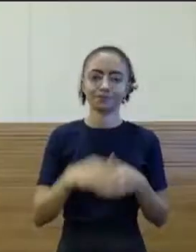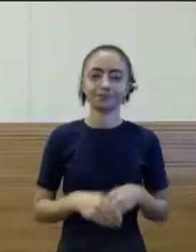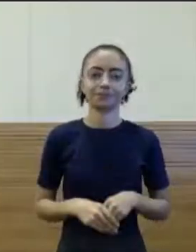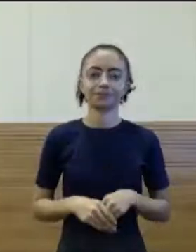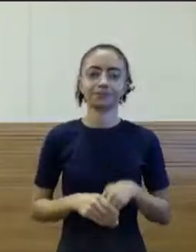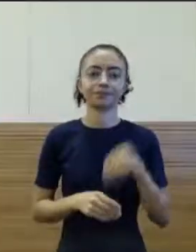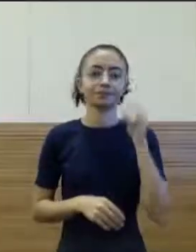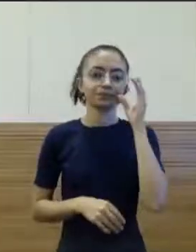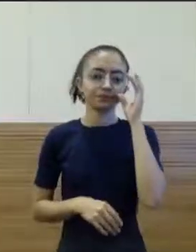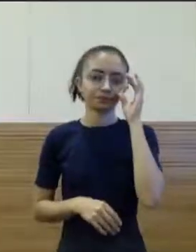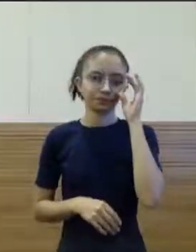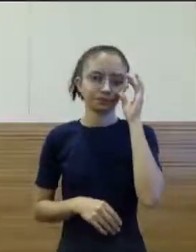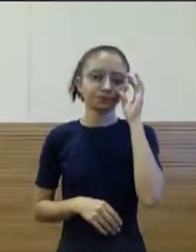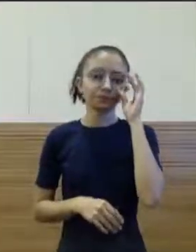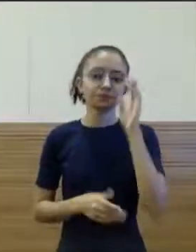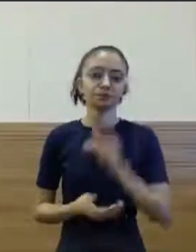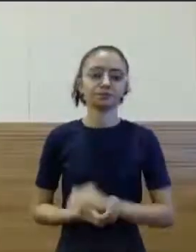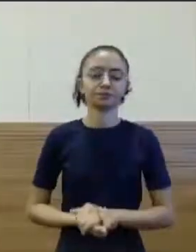with my presentation.